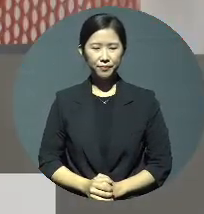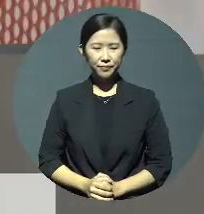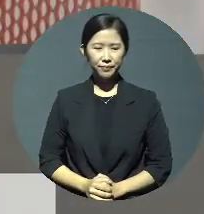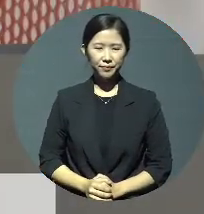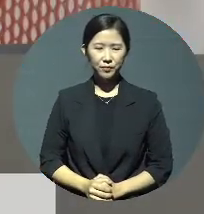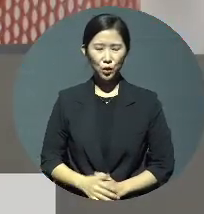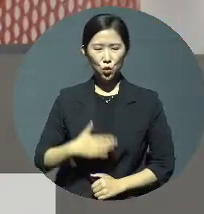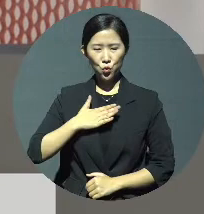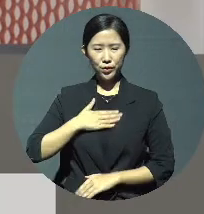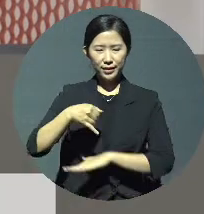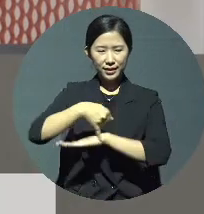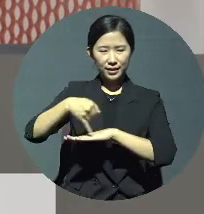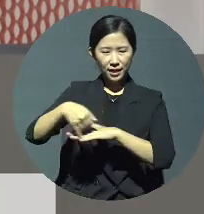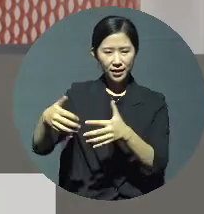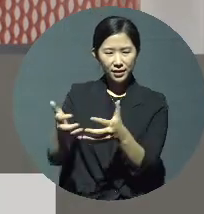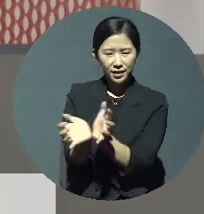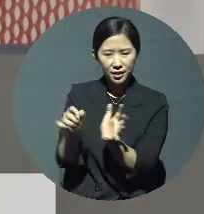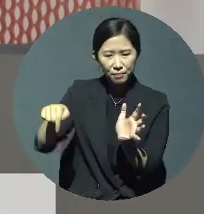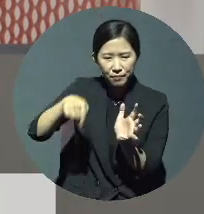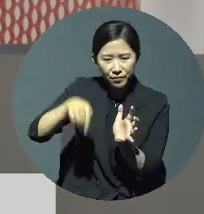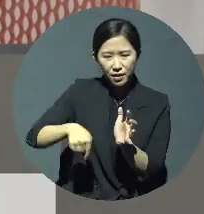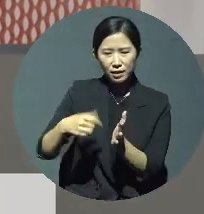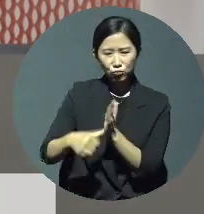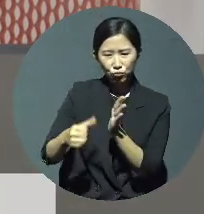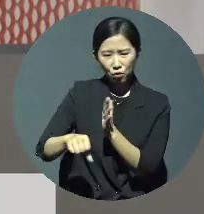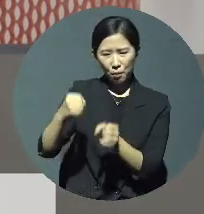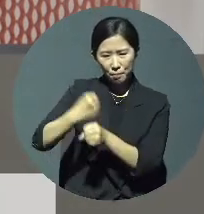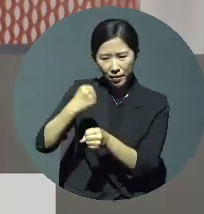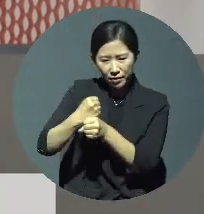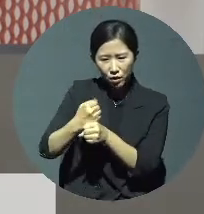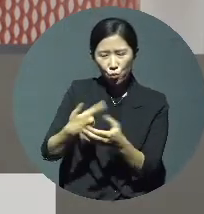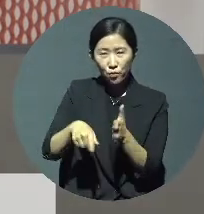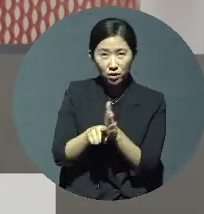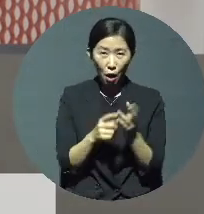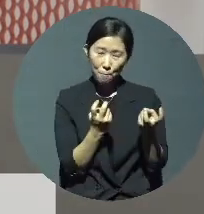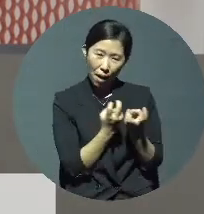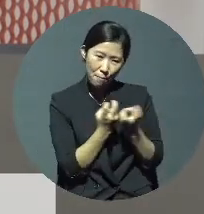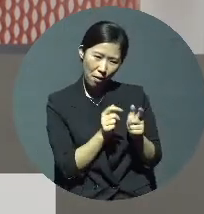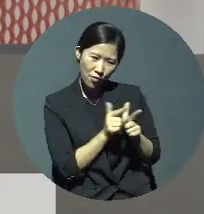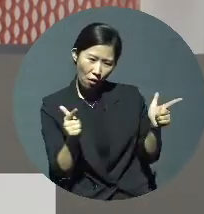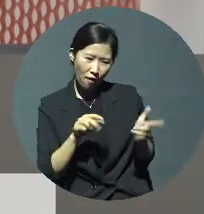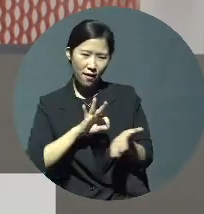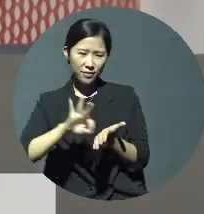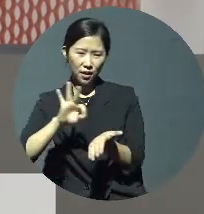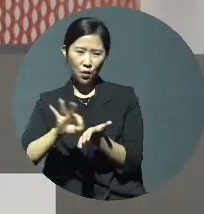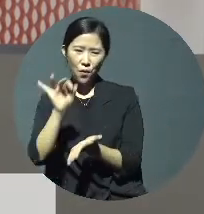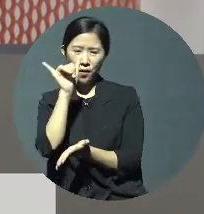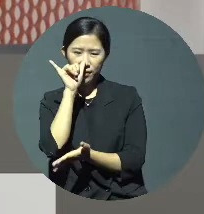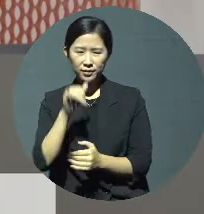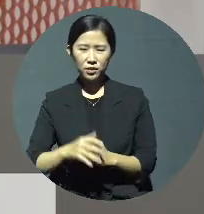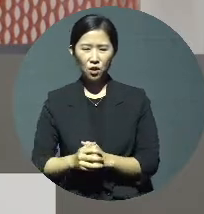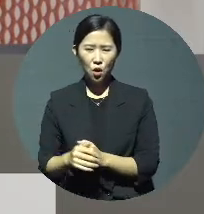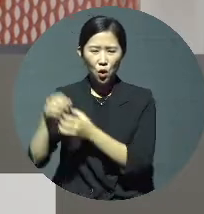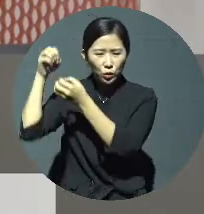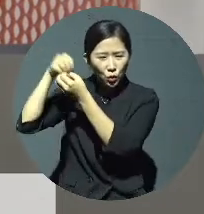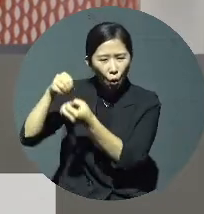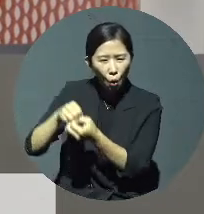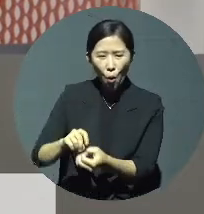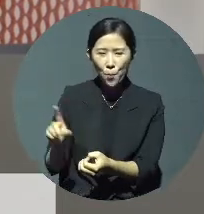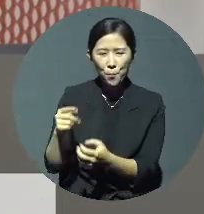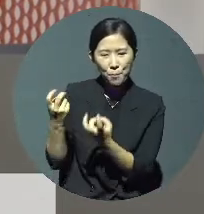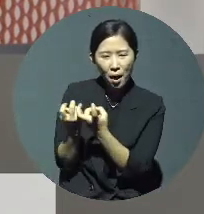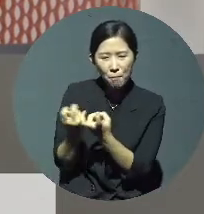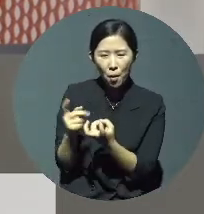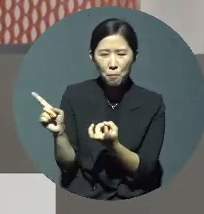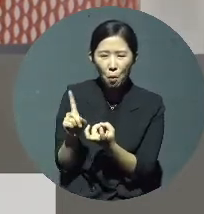At Layer, we use a lot of methods to prototype. So we might traditionally use quite a lot of analog,